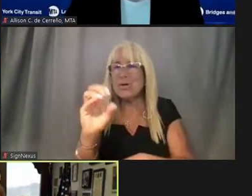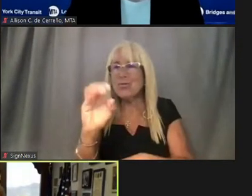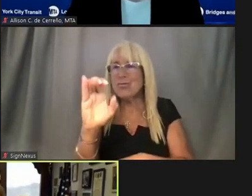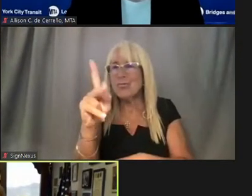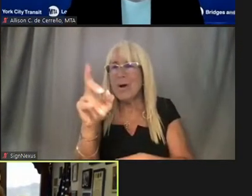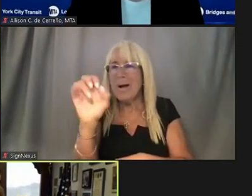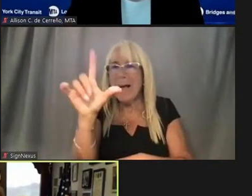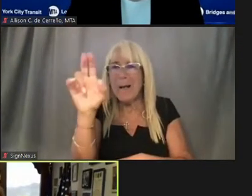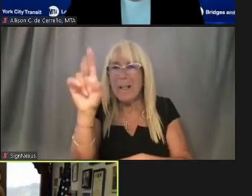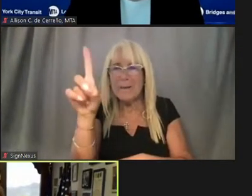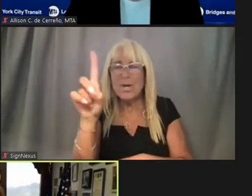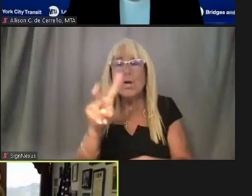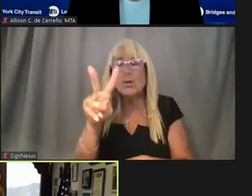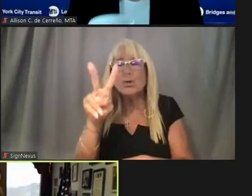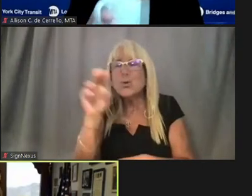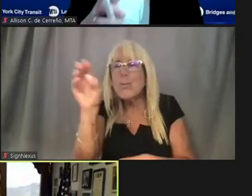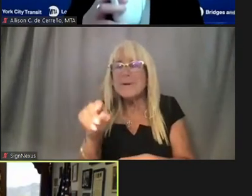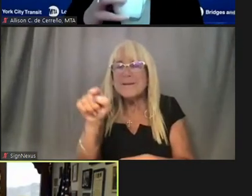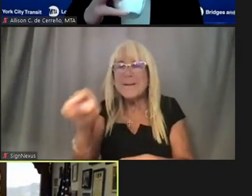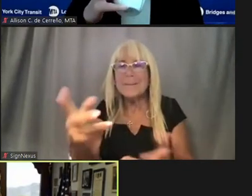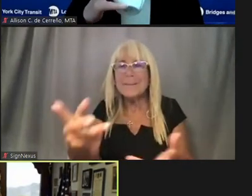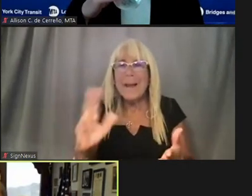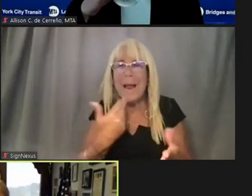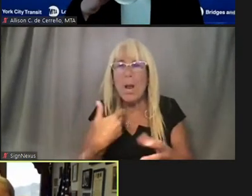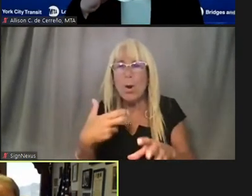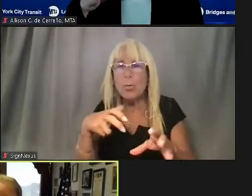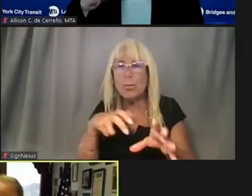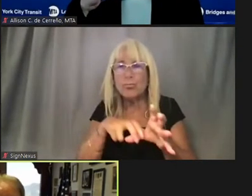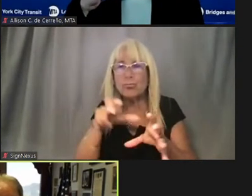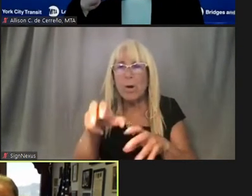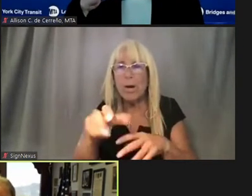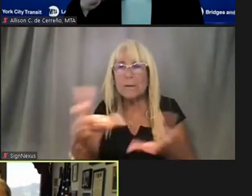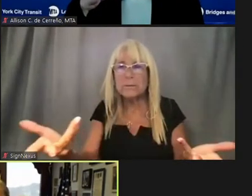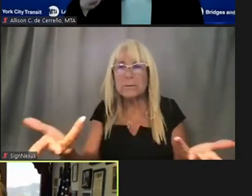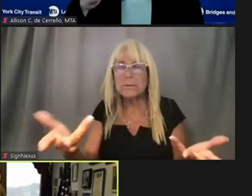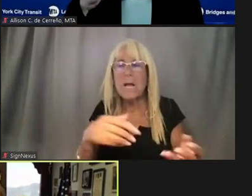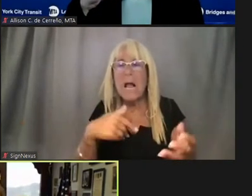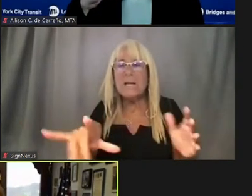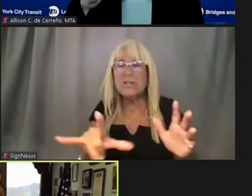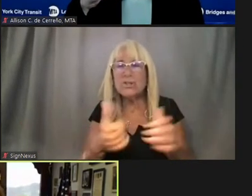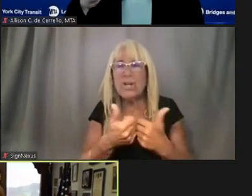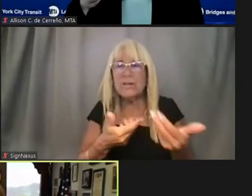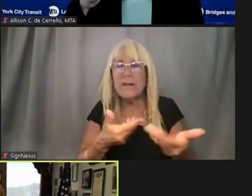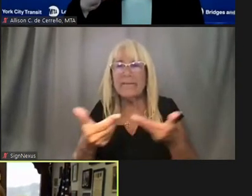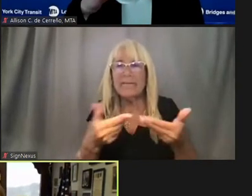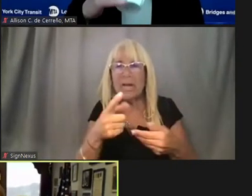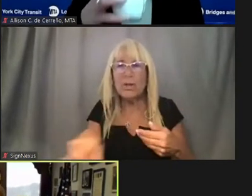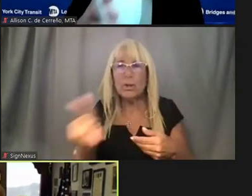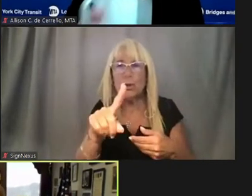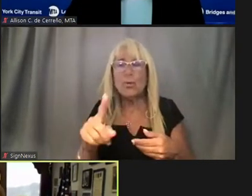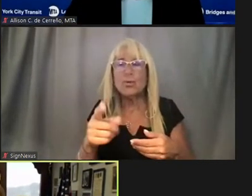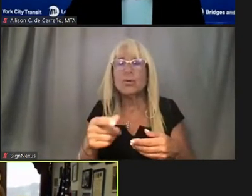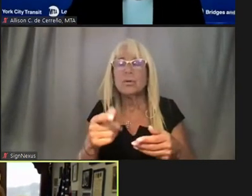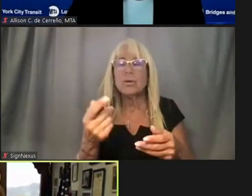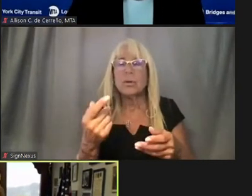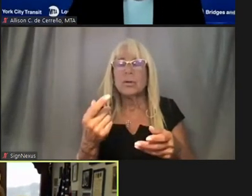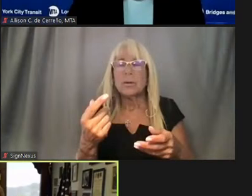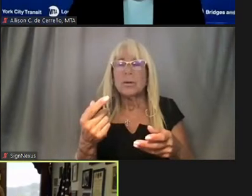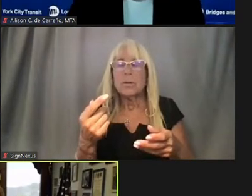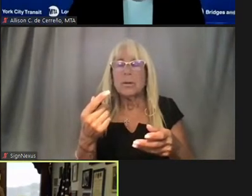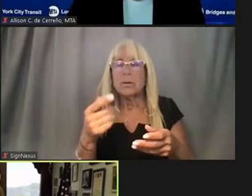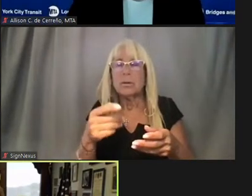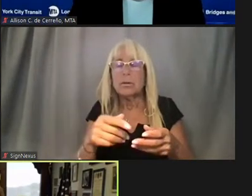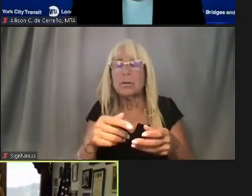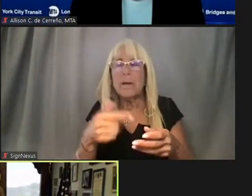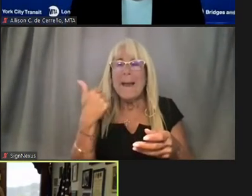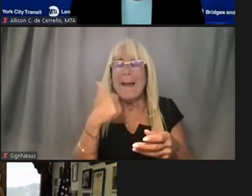less than two percent of that ridership I challenge and invite each and every one of you to find any significant MCA investment has